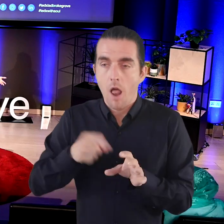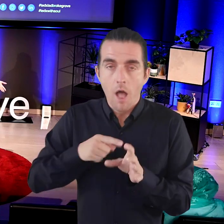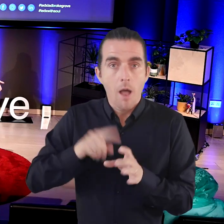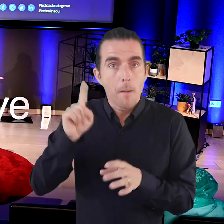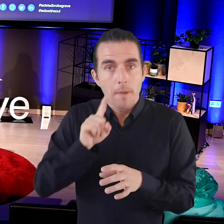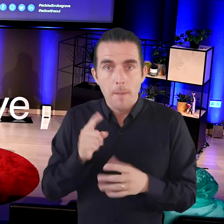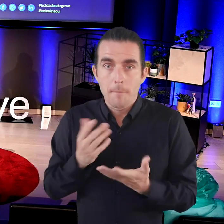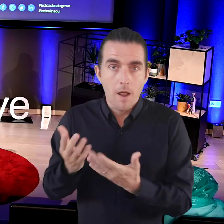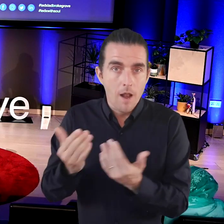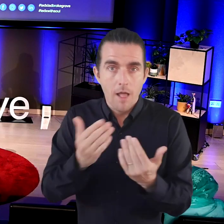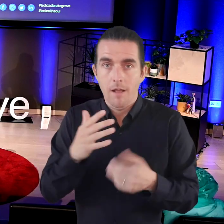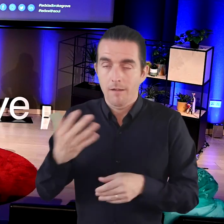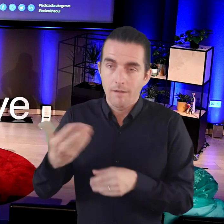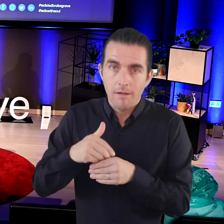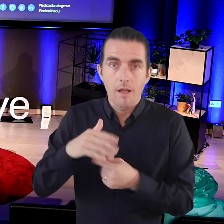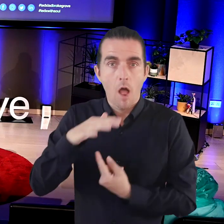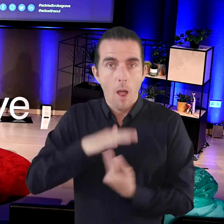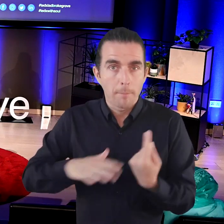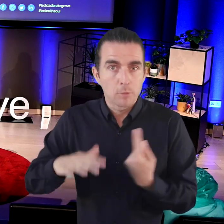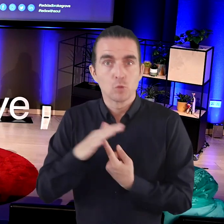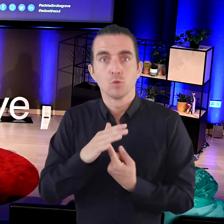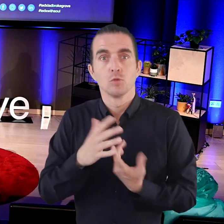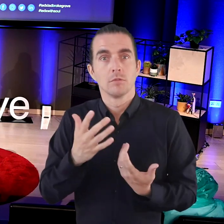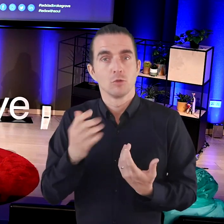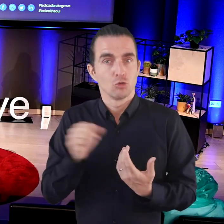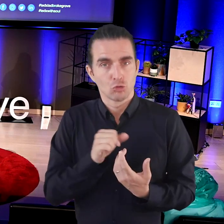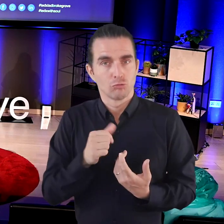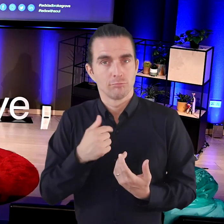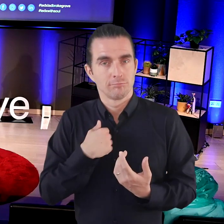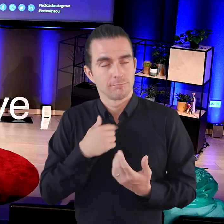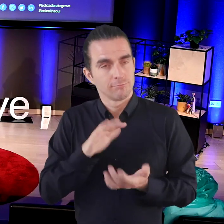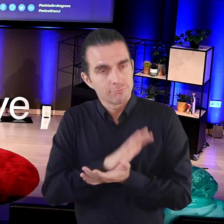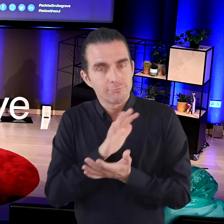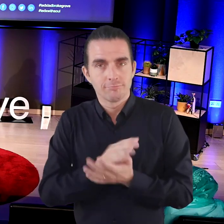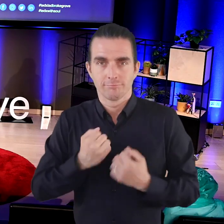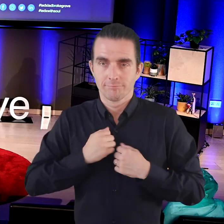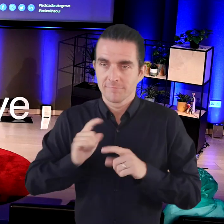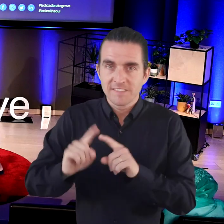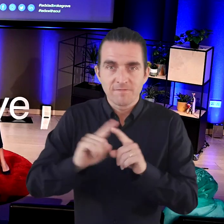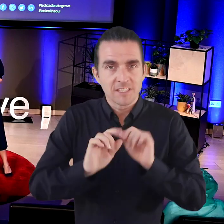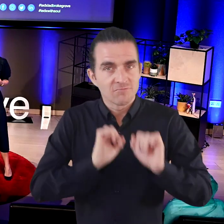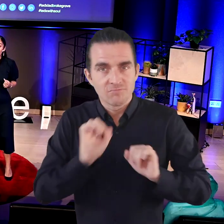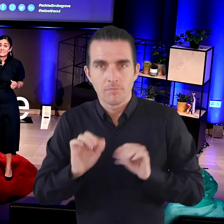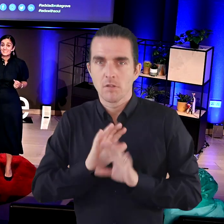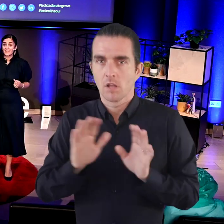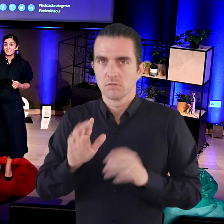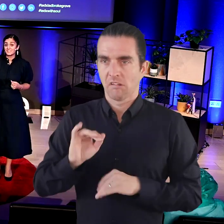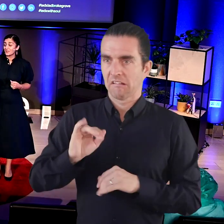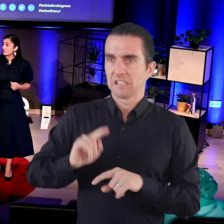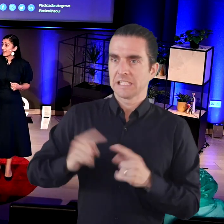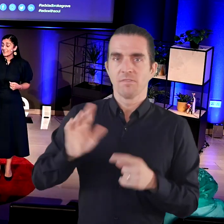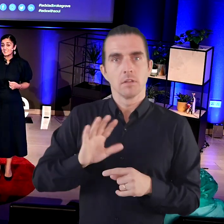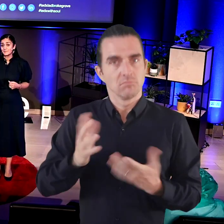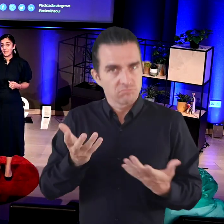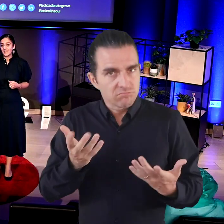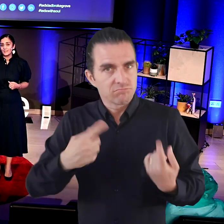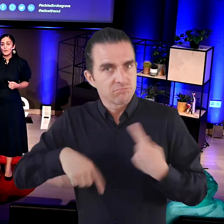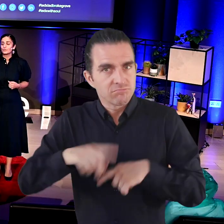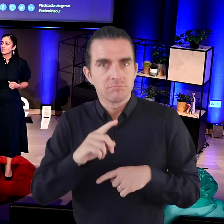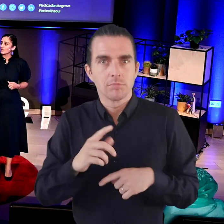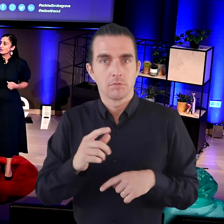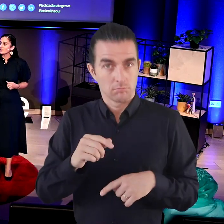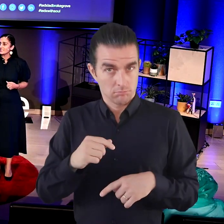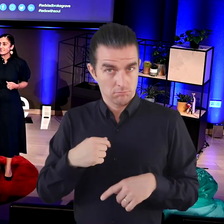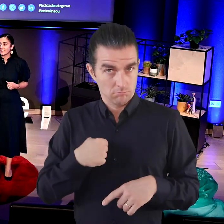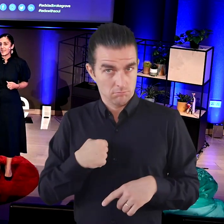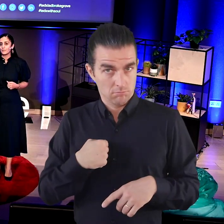in celebration of our backgrounds, not in spite of them. And I am not alone. The West London that raised me